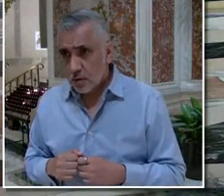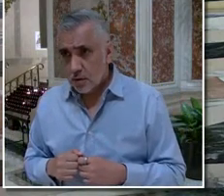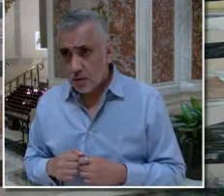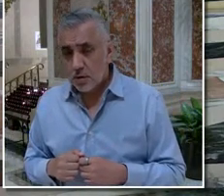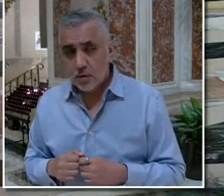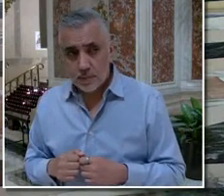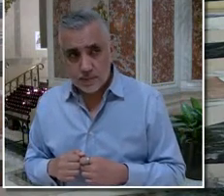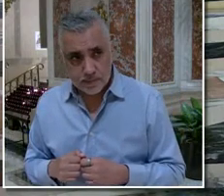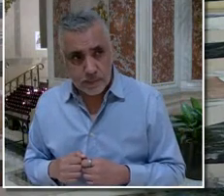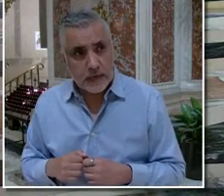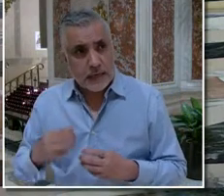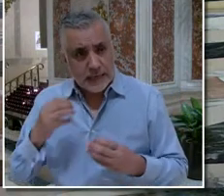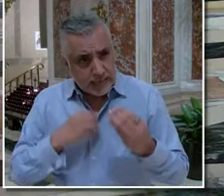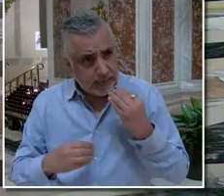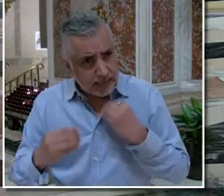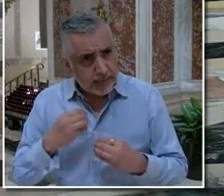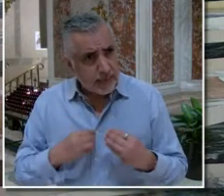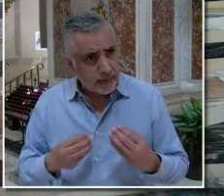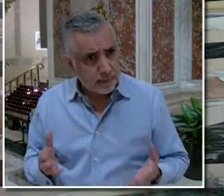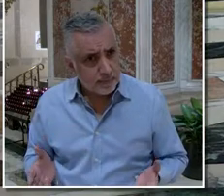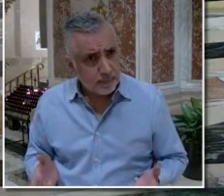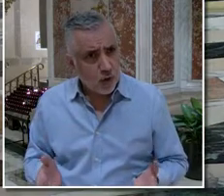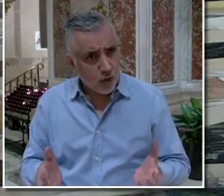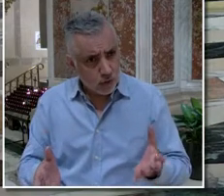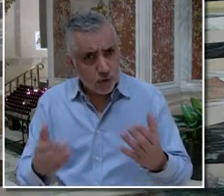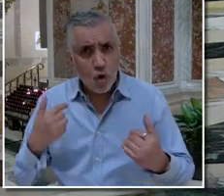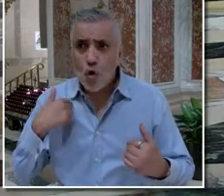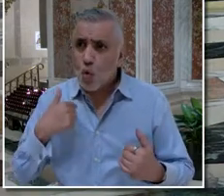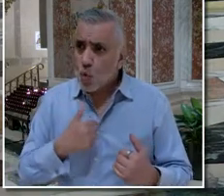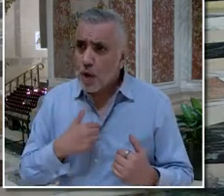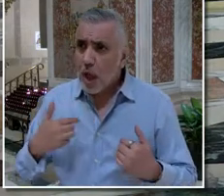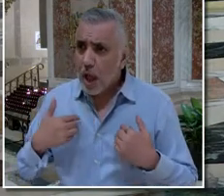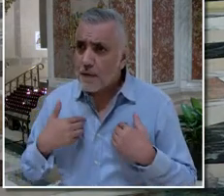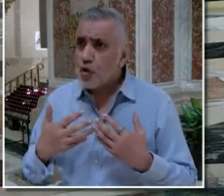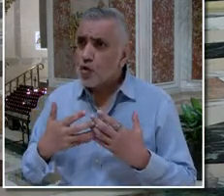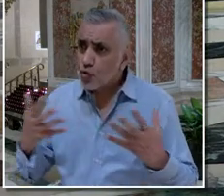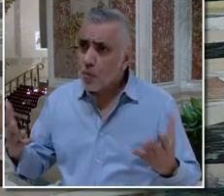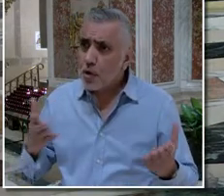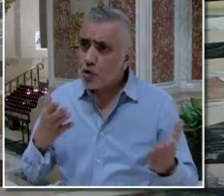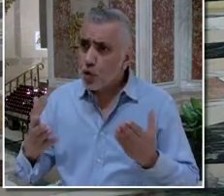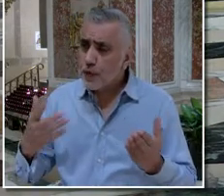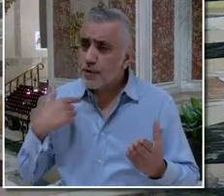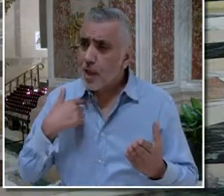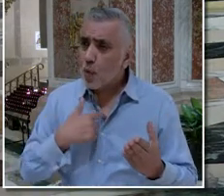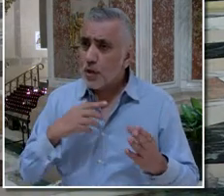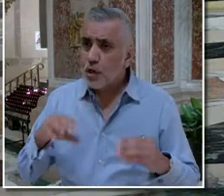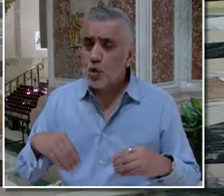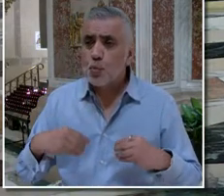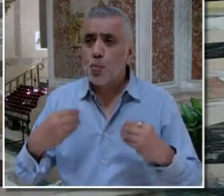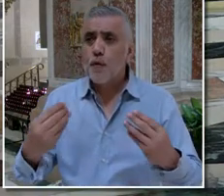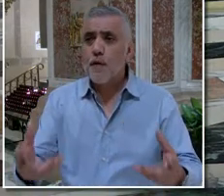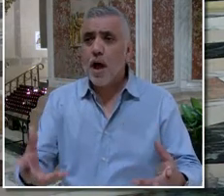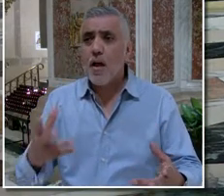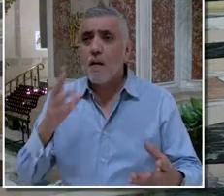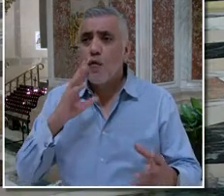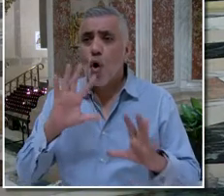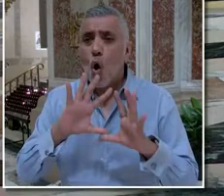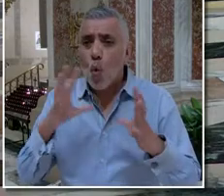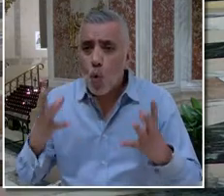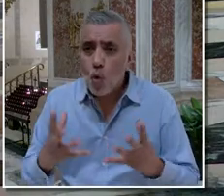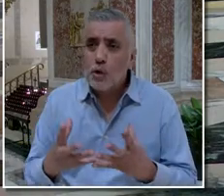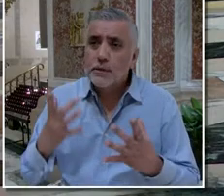heartily, my dearest friends. We have so much service to provide for a very needy